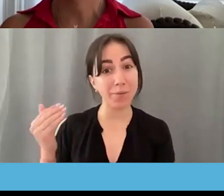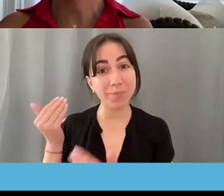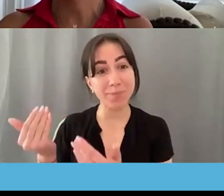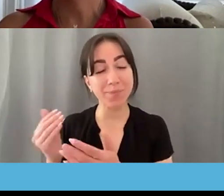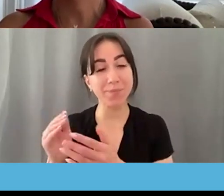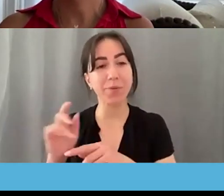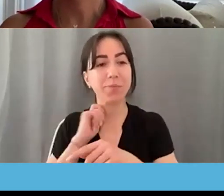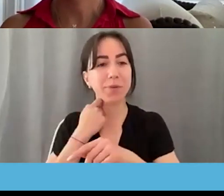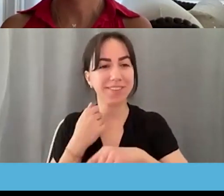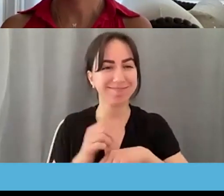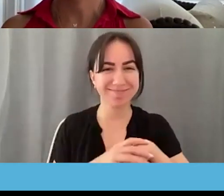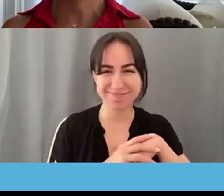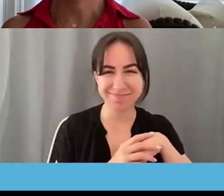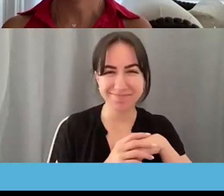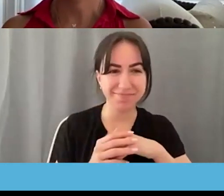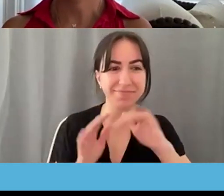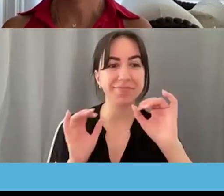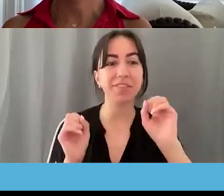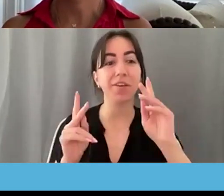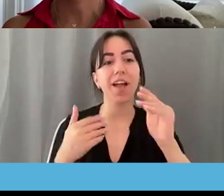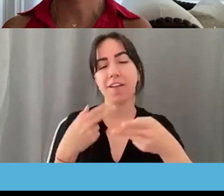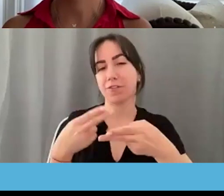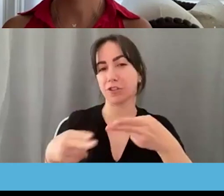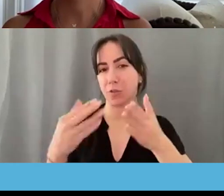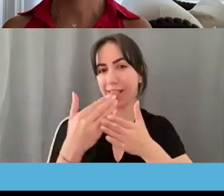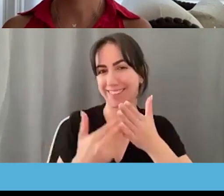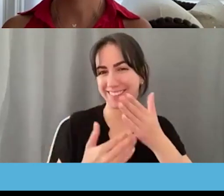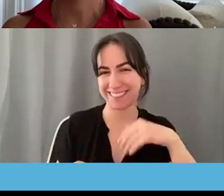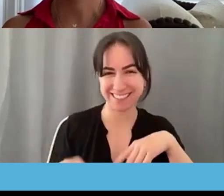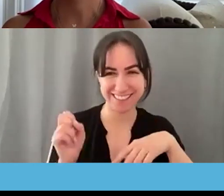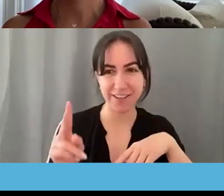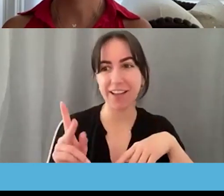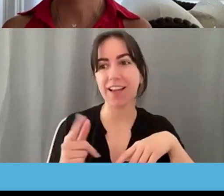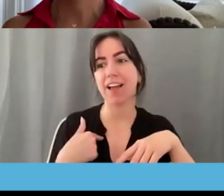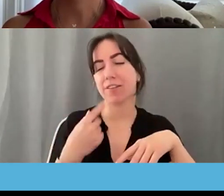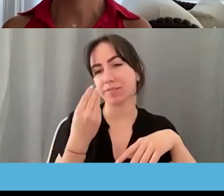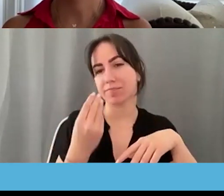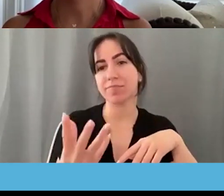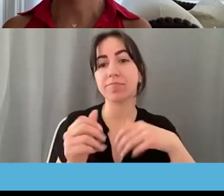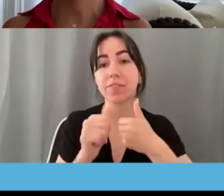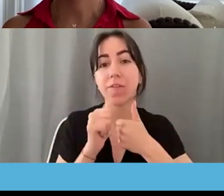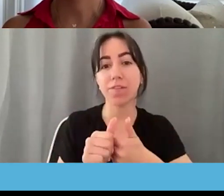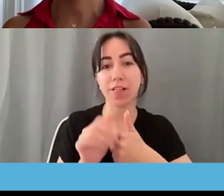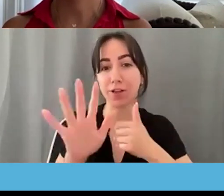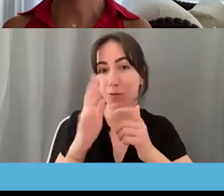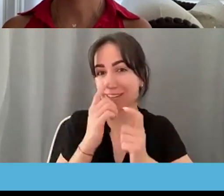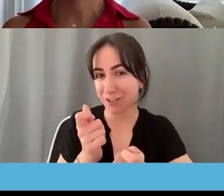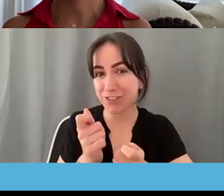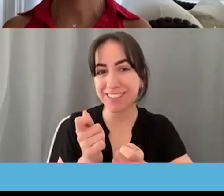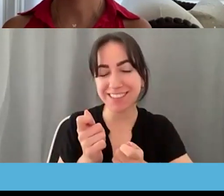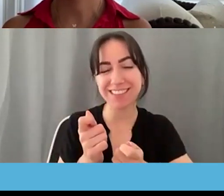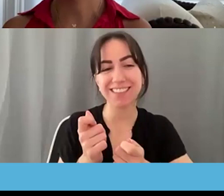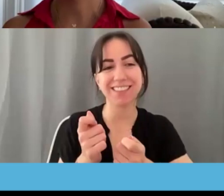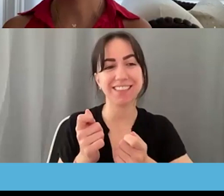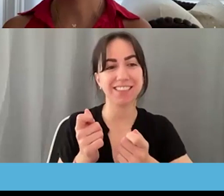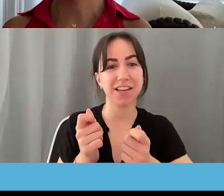You're muted. Yep. I have a short list for you. So I would say follow your interests, right? This